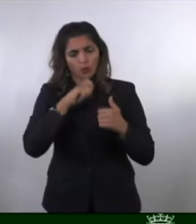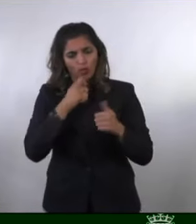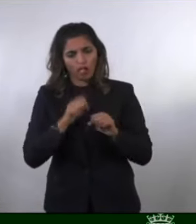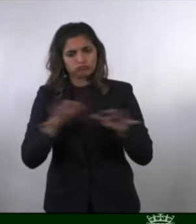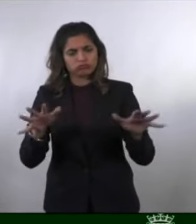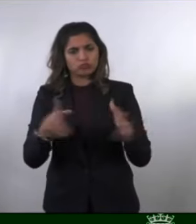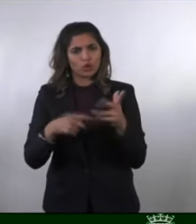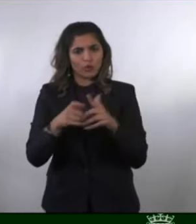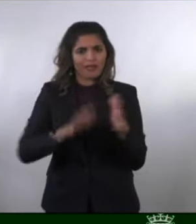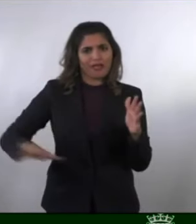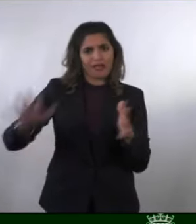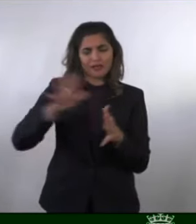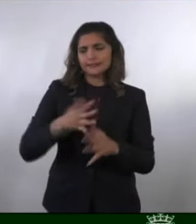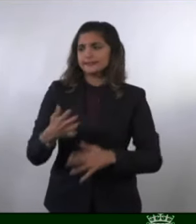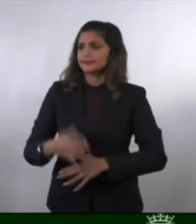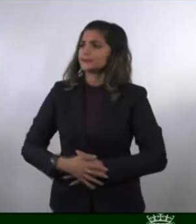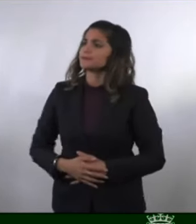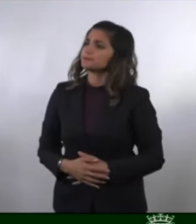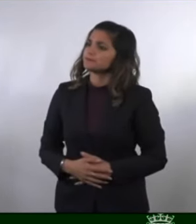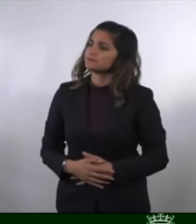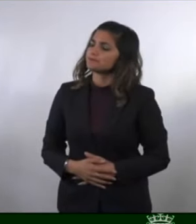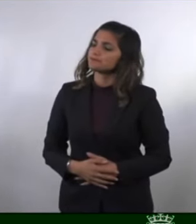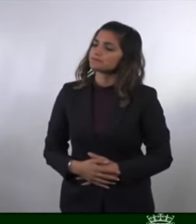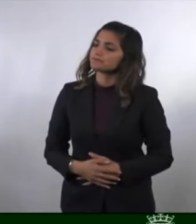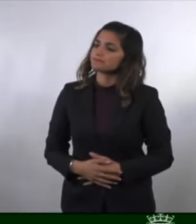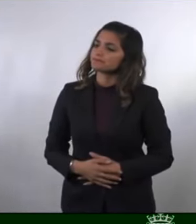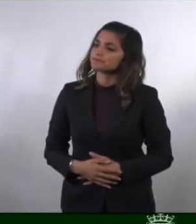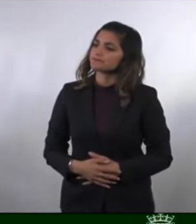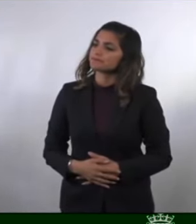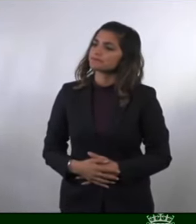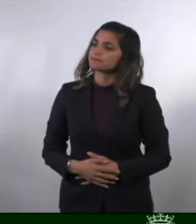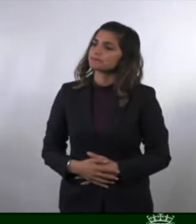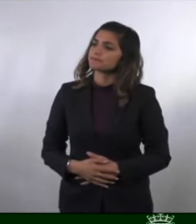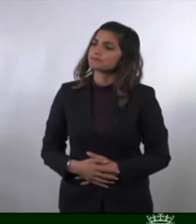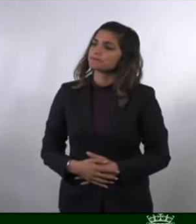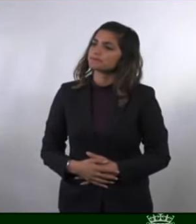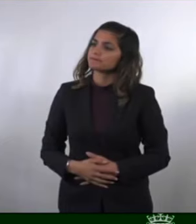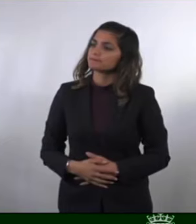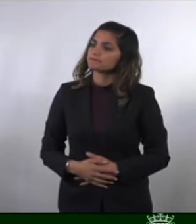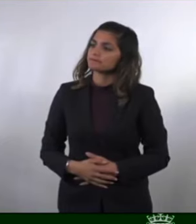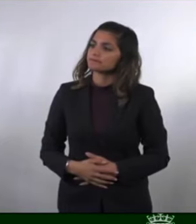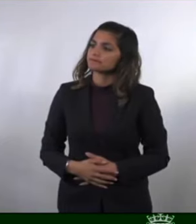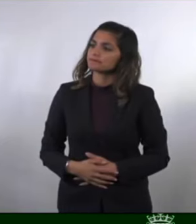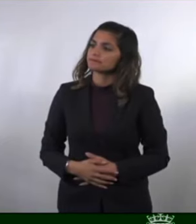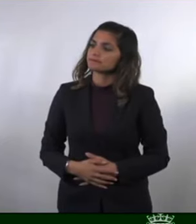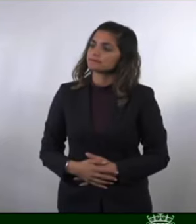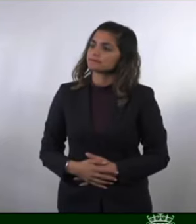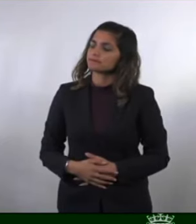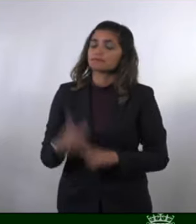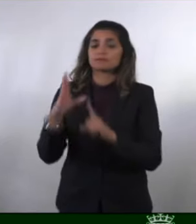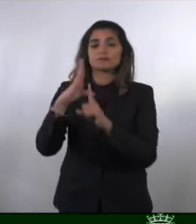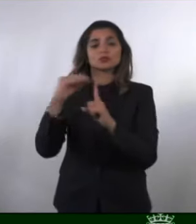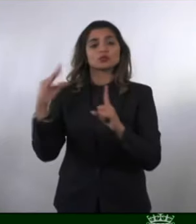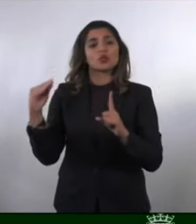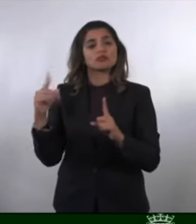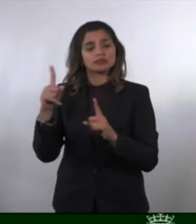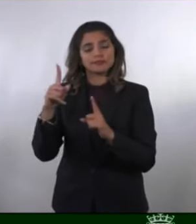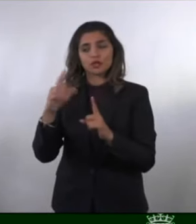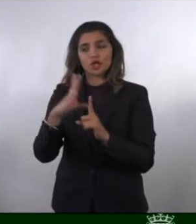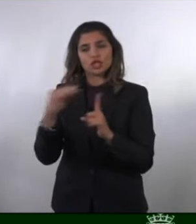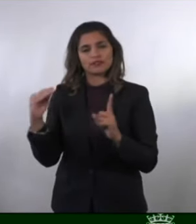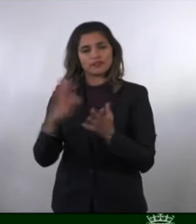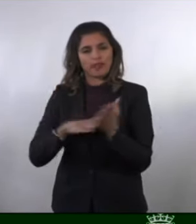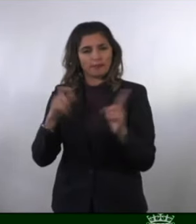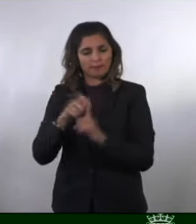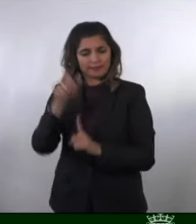Alan Cairns. Thank you, Madam Deputy Speaker. The Prime Minister has given a clear policy direction together with the rationale